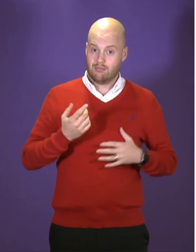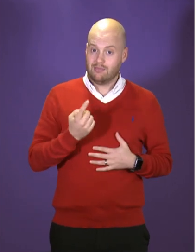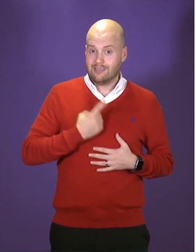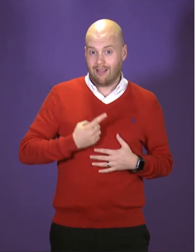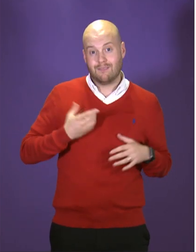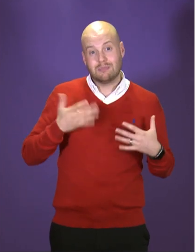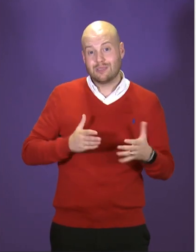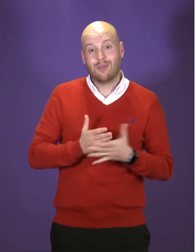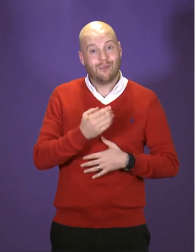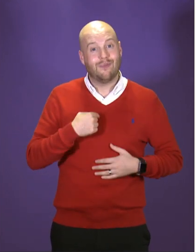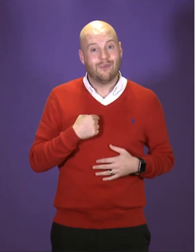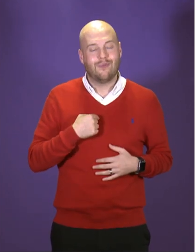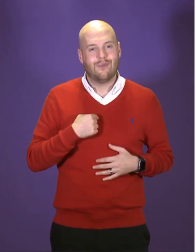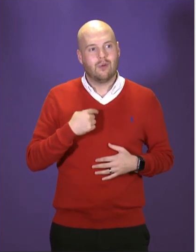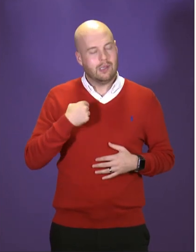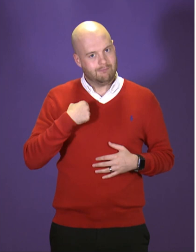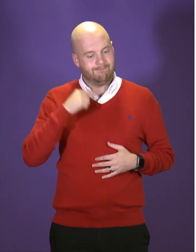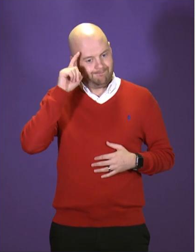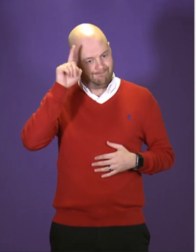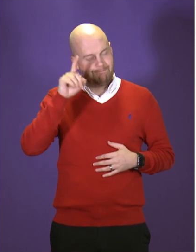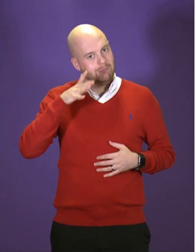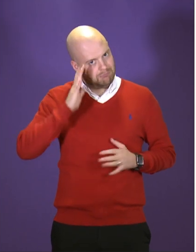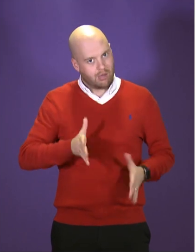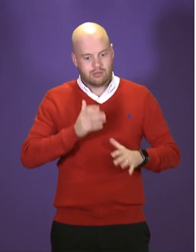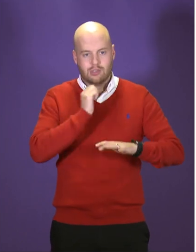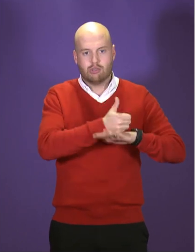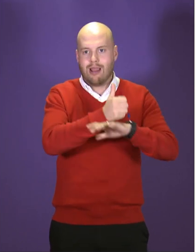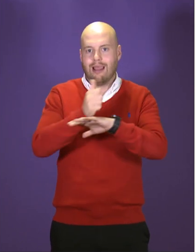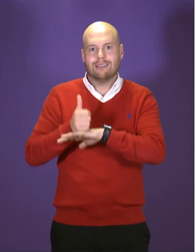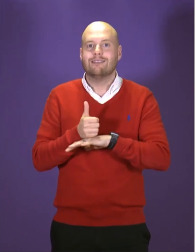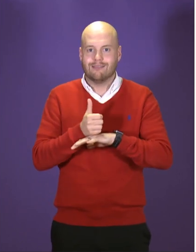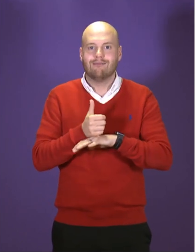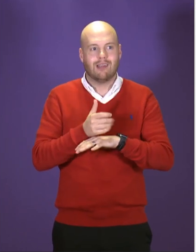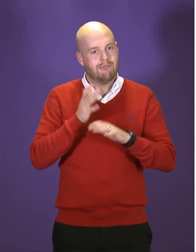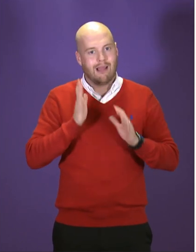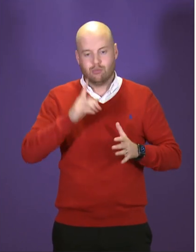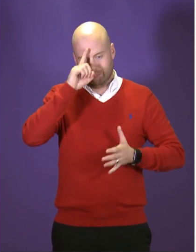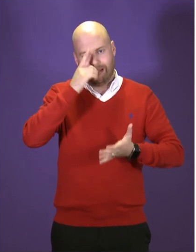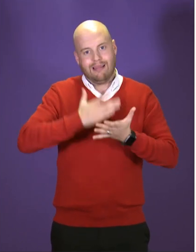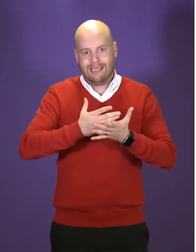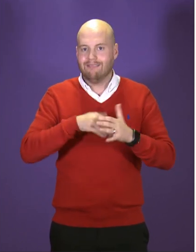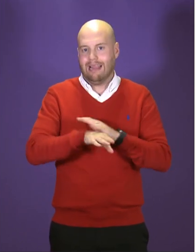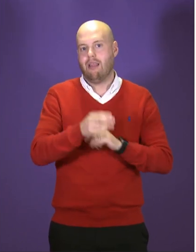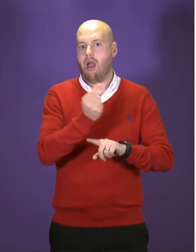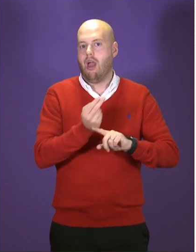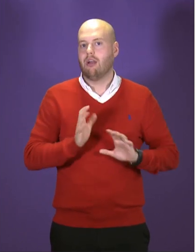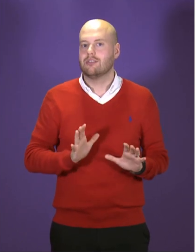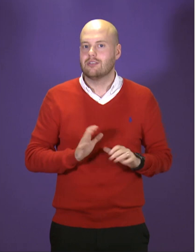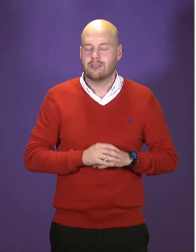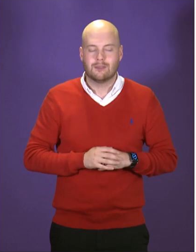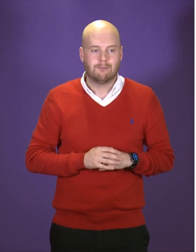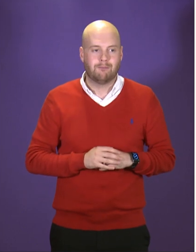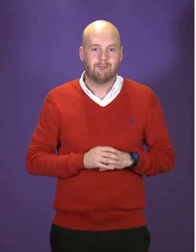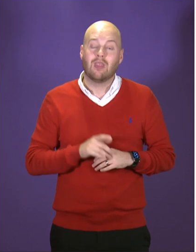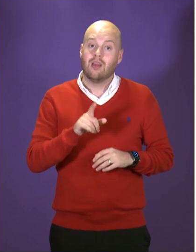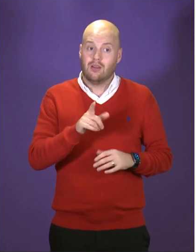need to create these many platforms, we need to believe again in the arts. Unfortunately, the very same city of Edinburgh today,